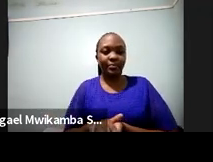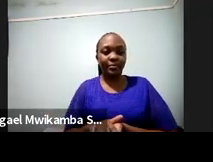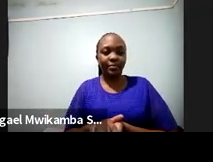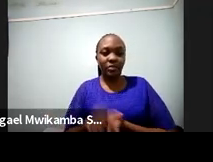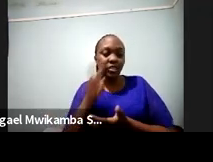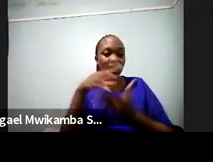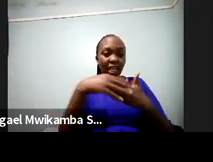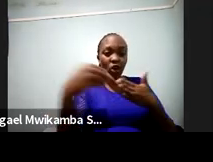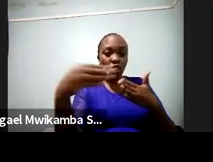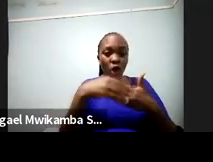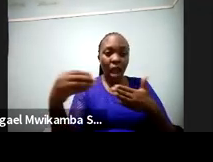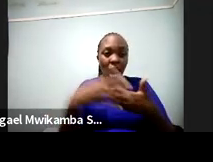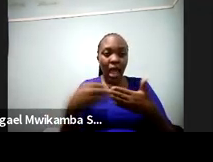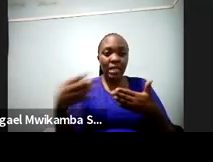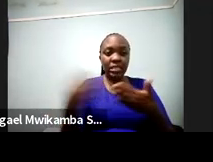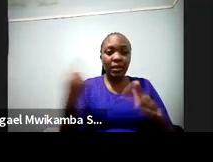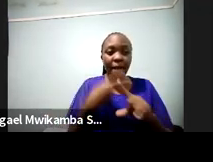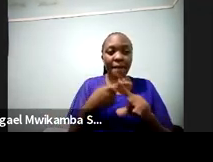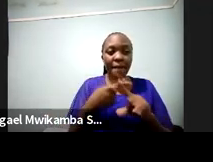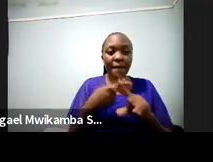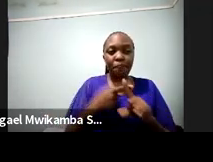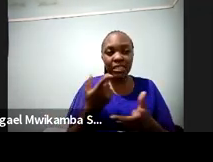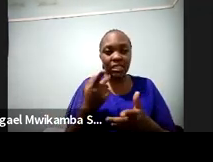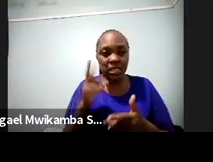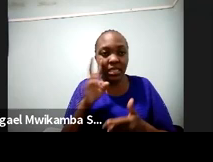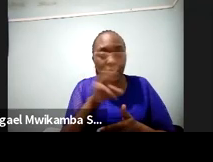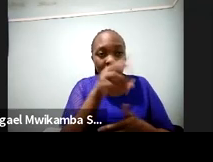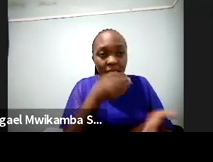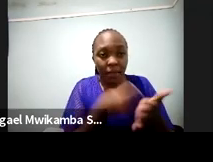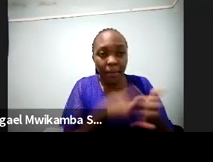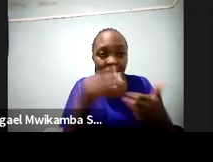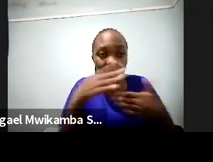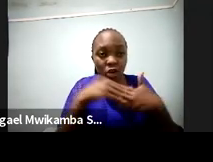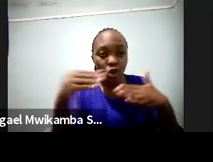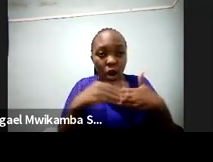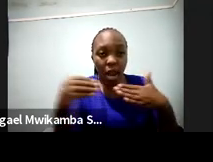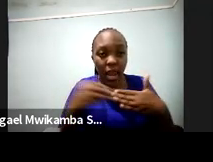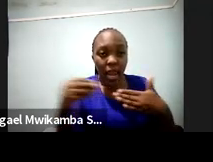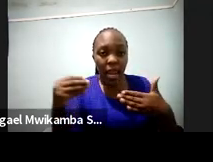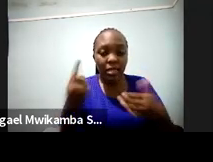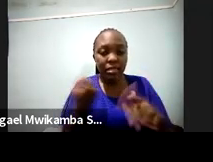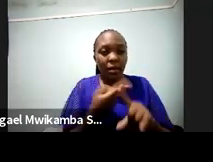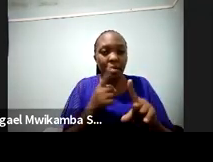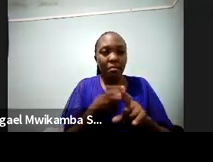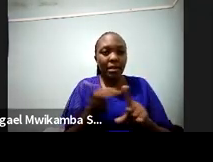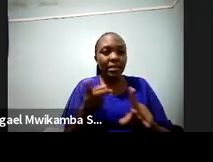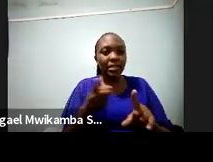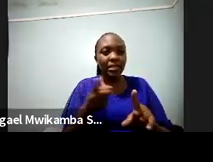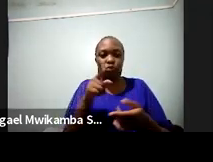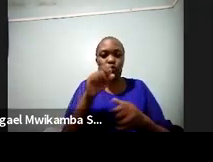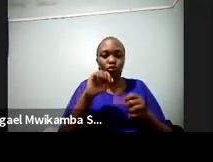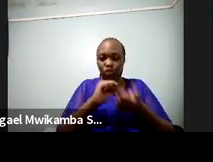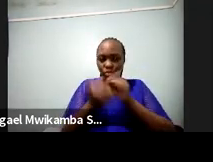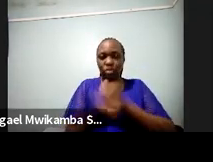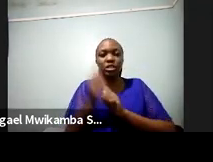you a compound effect. Because you realize from 11 to 32 to 17, 531, you will find that there